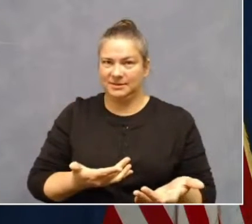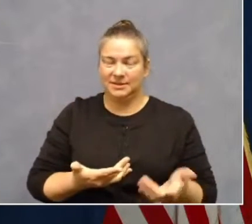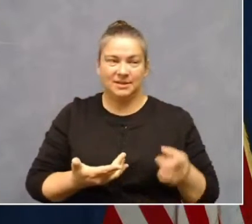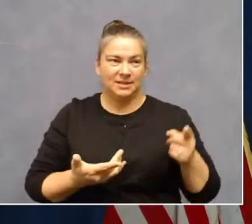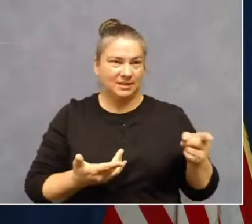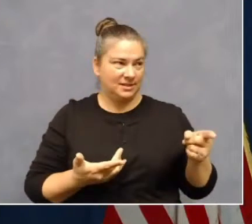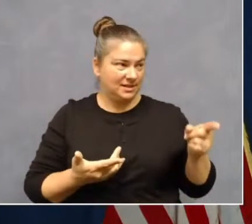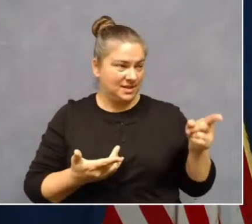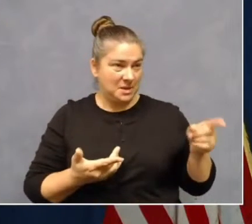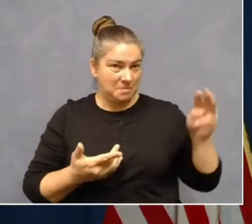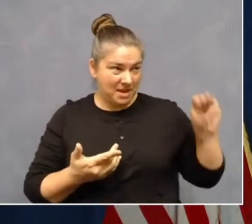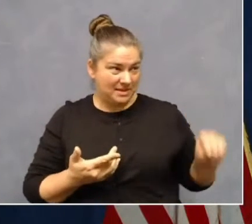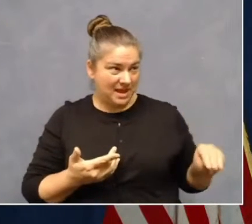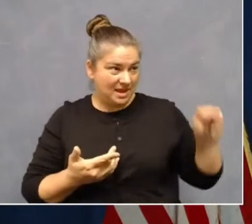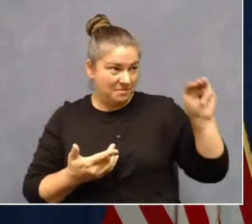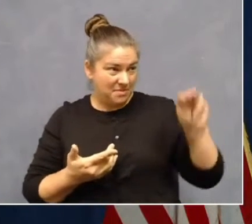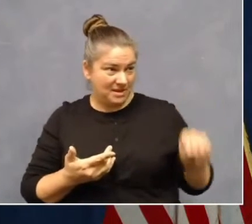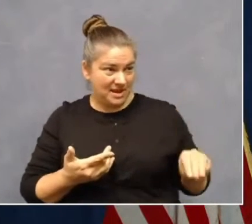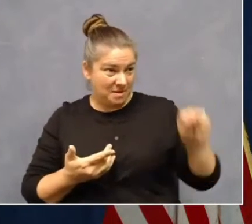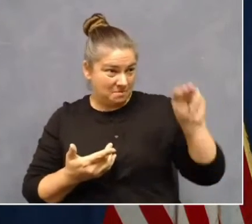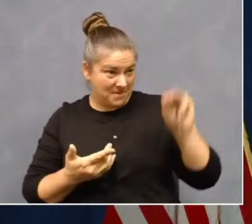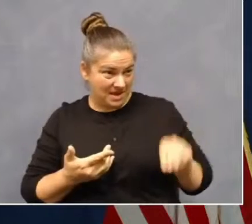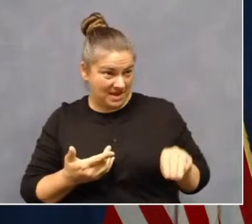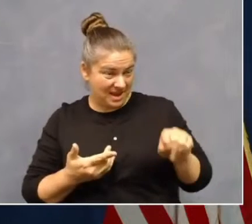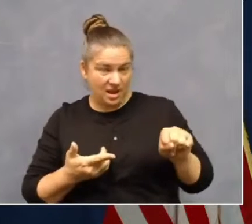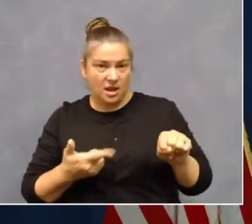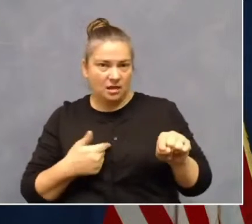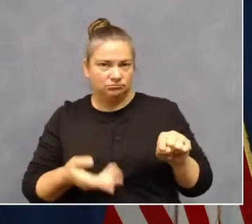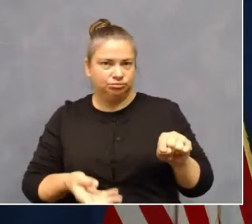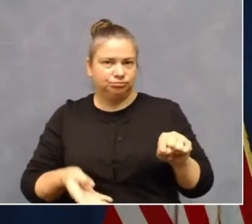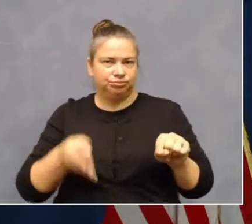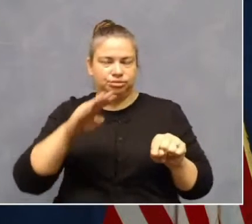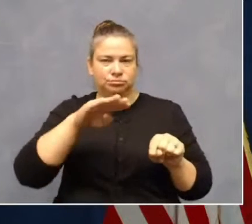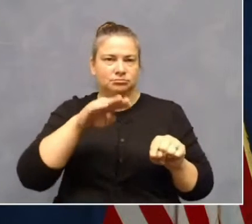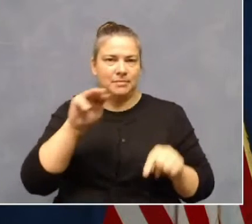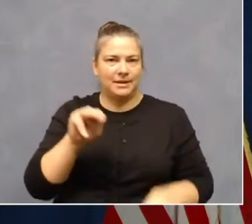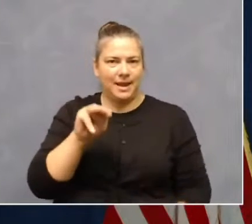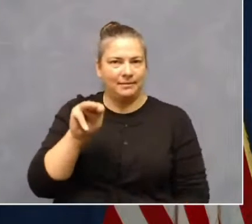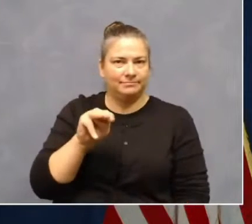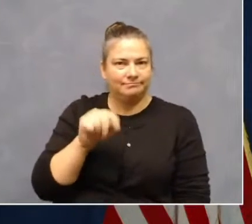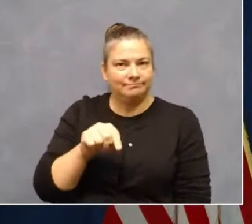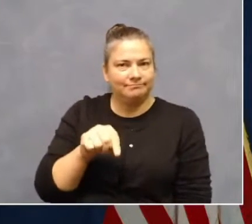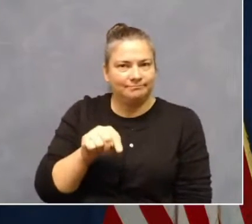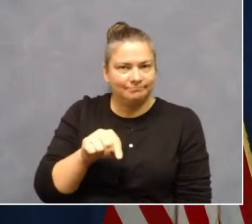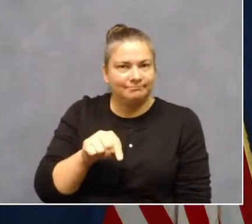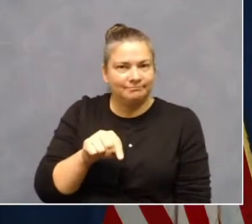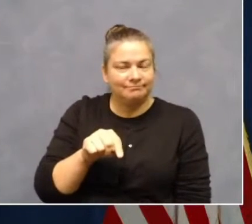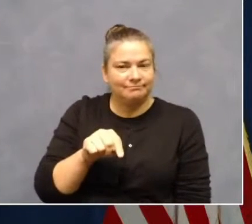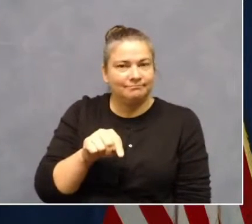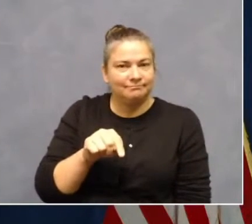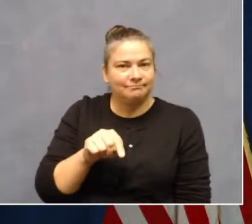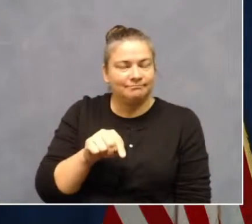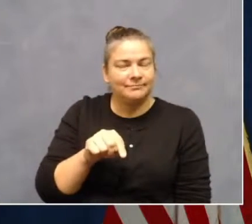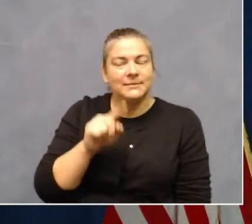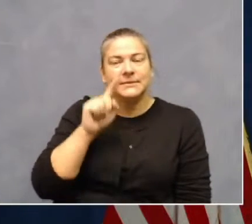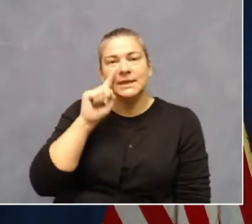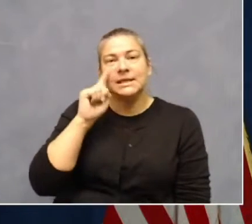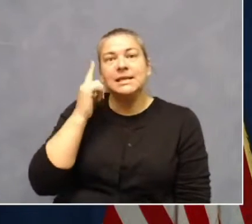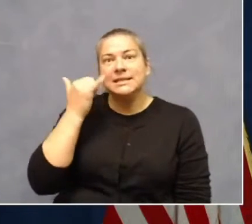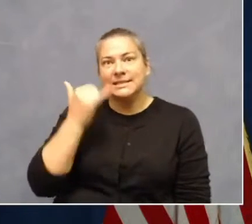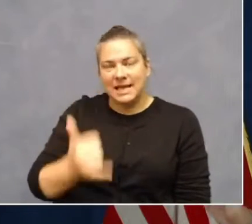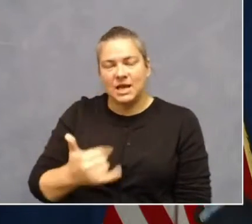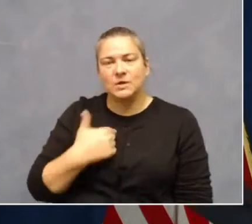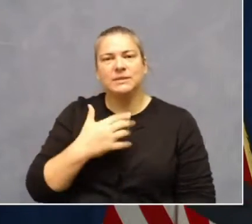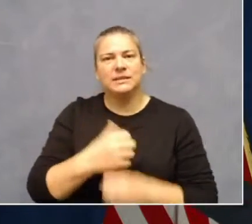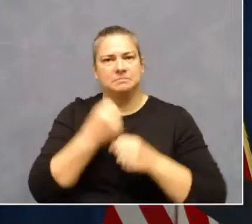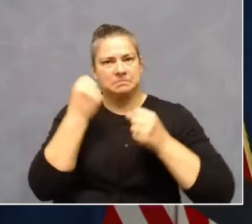had. We are now getting extensive numbers of tests back,